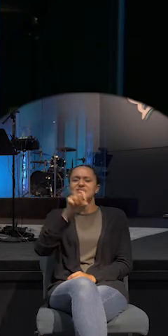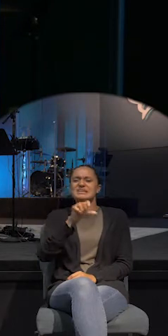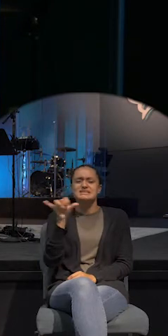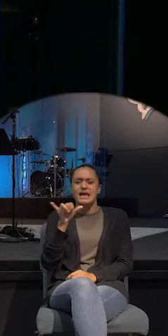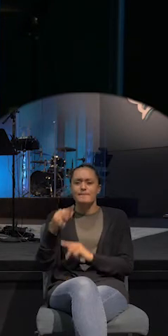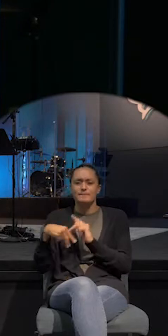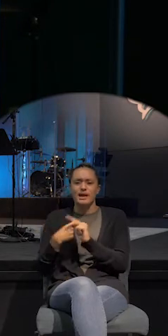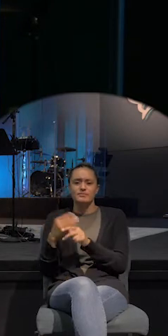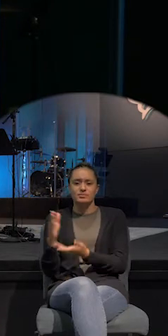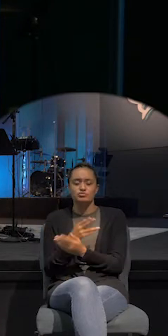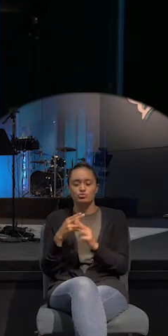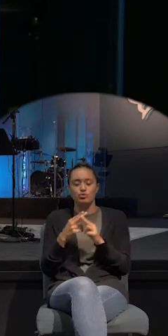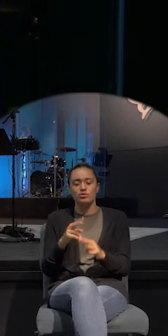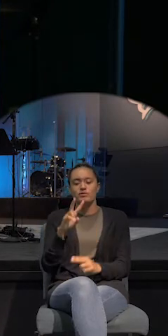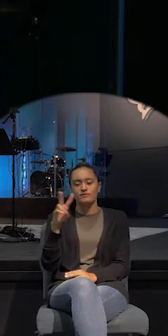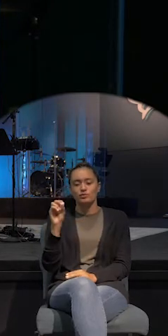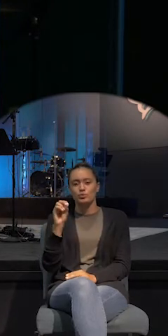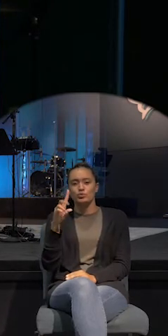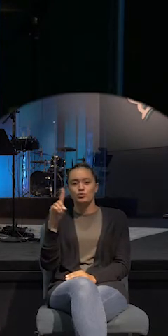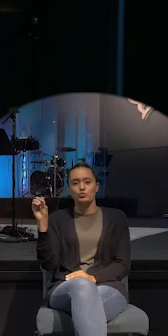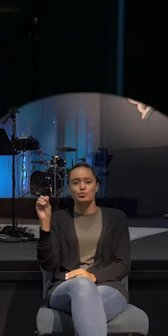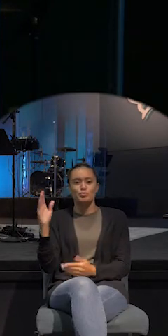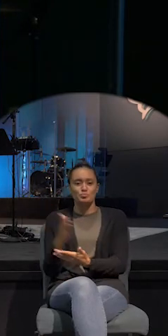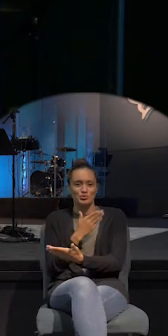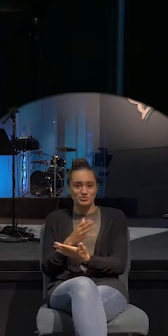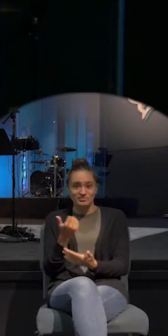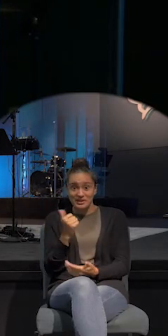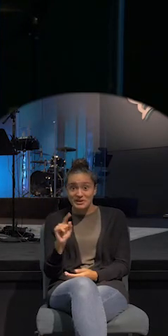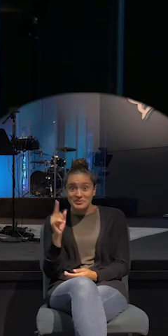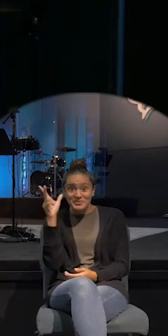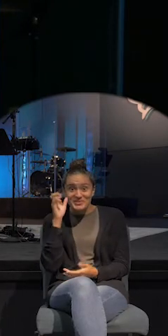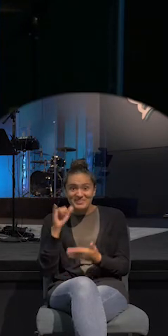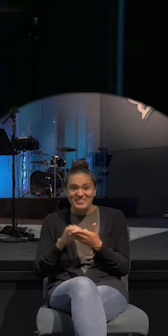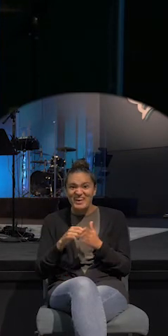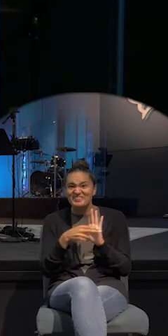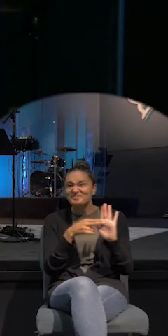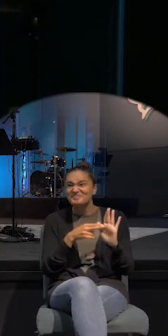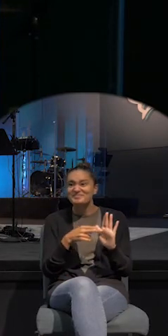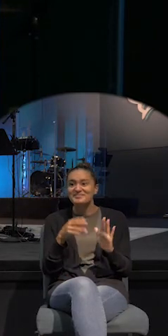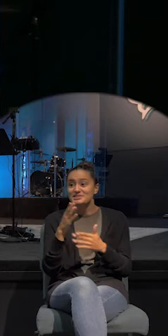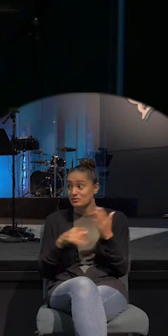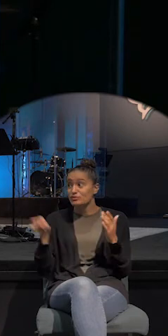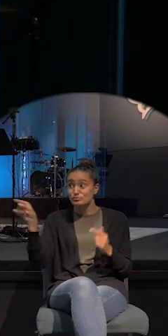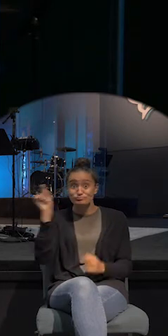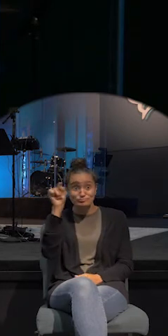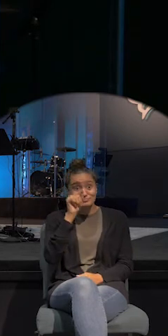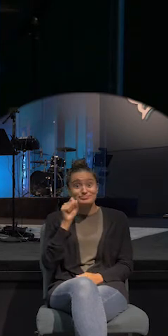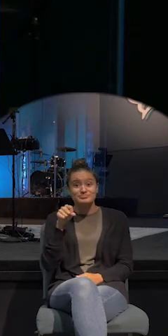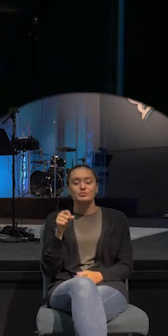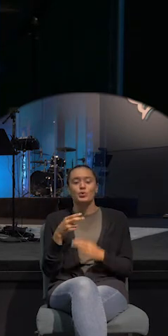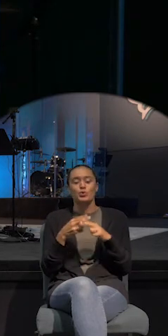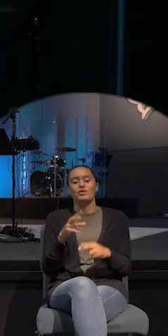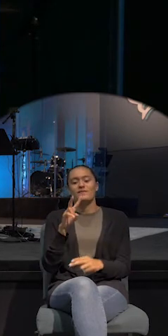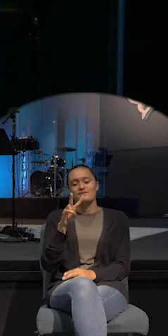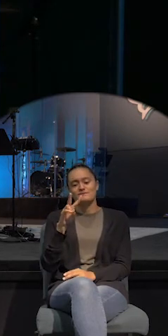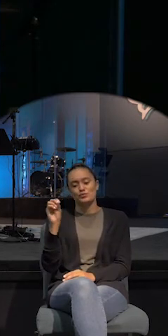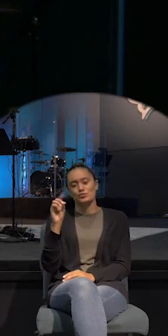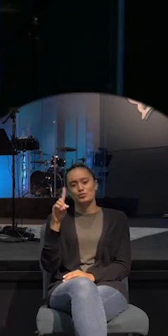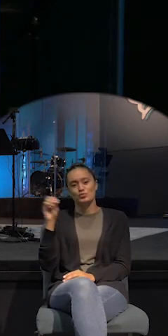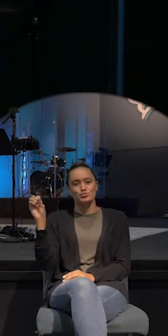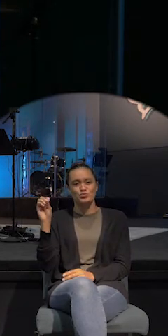kind. It was called voodoo music. Has anybody ever heard that? Some of you have. It was called voodoo